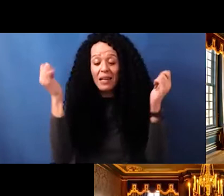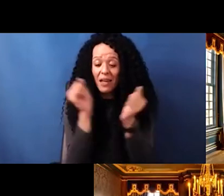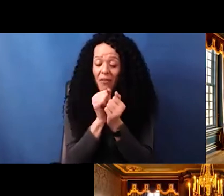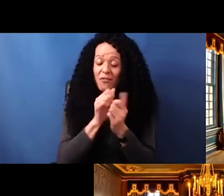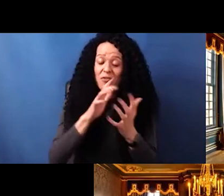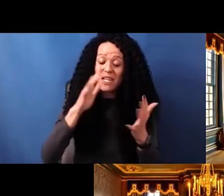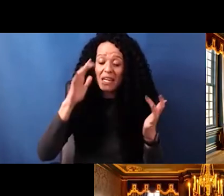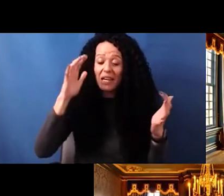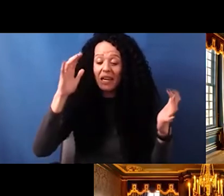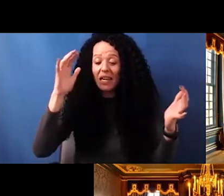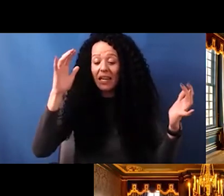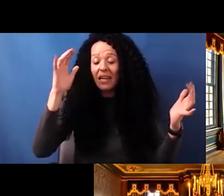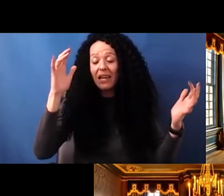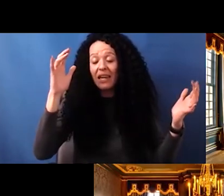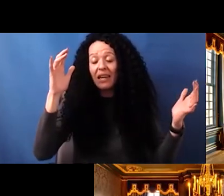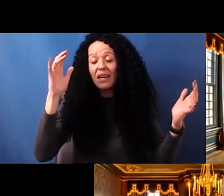gloriously free.